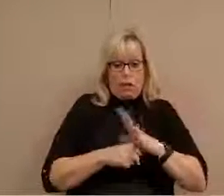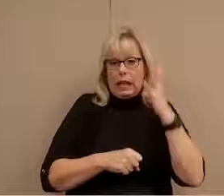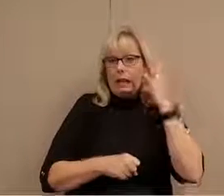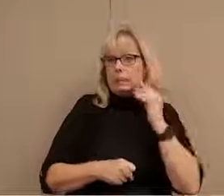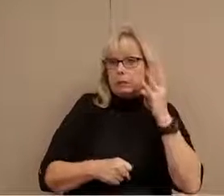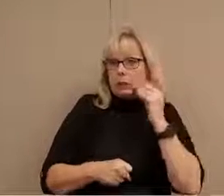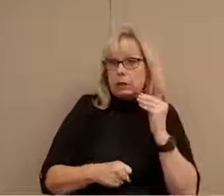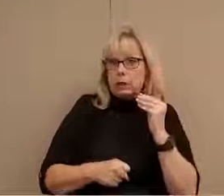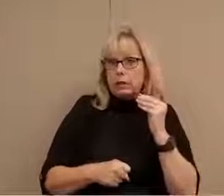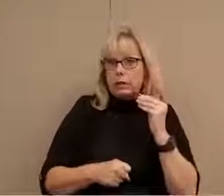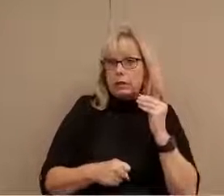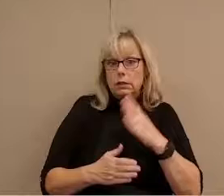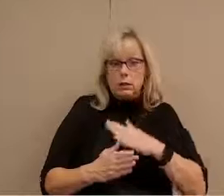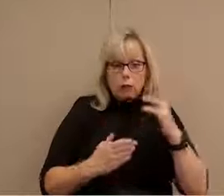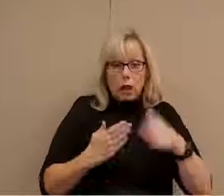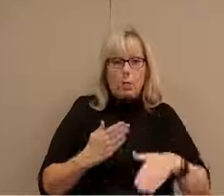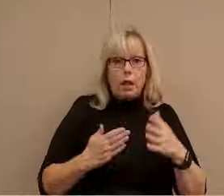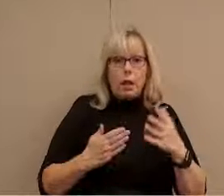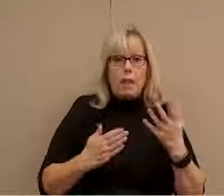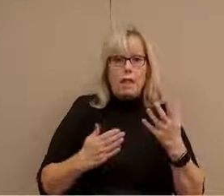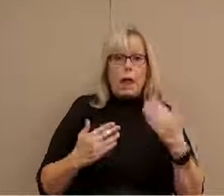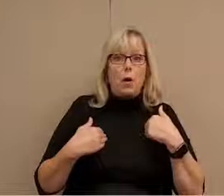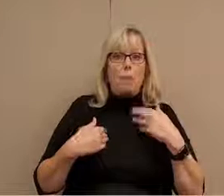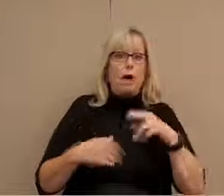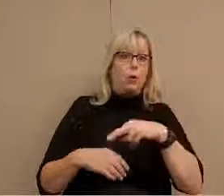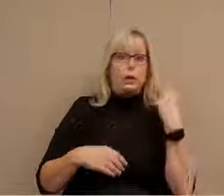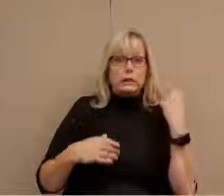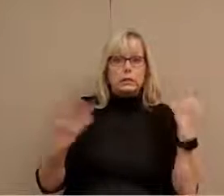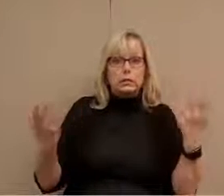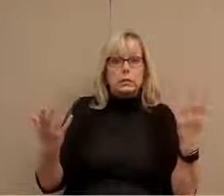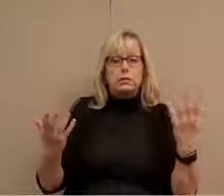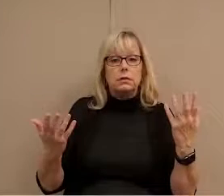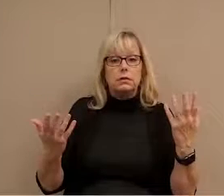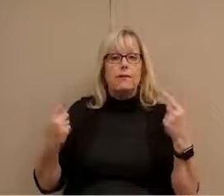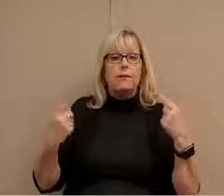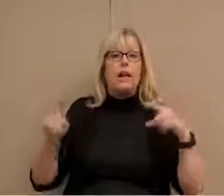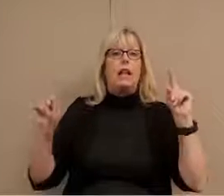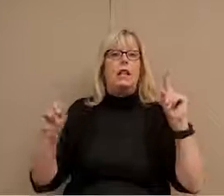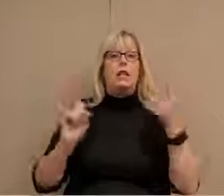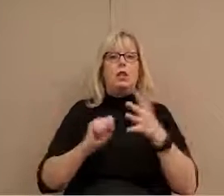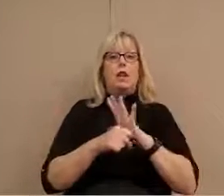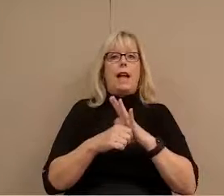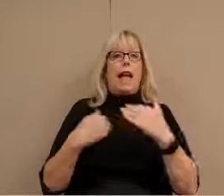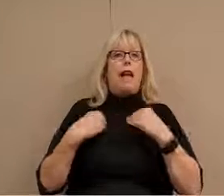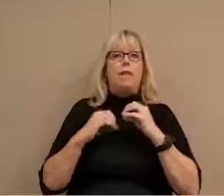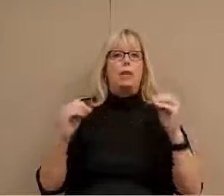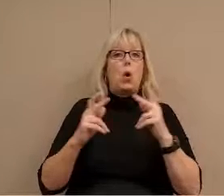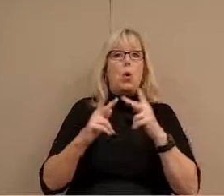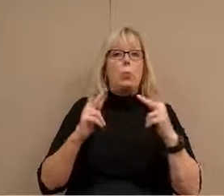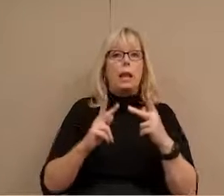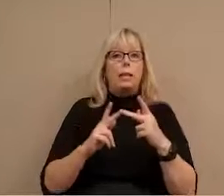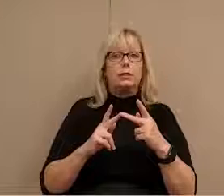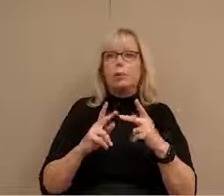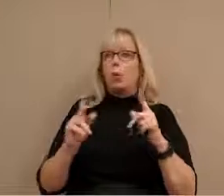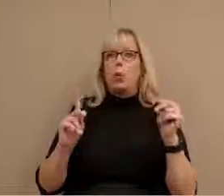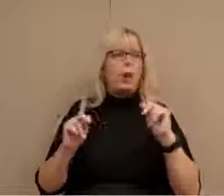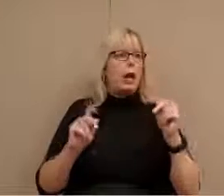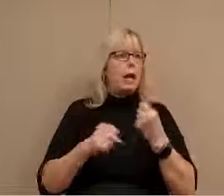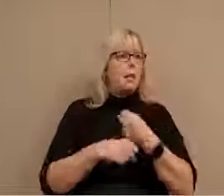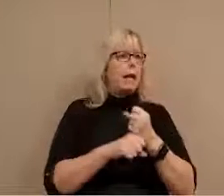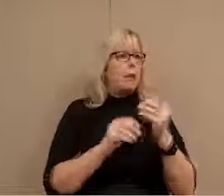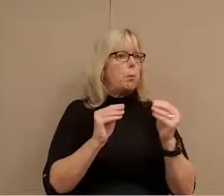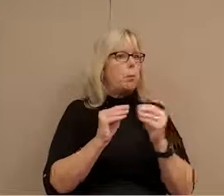the bad outcomes potentially that they're going to be at risk for, to the point where the virus has no place to create